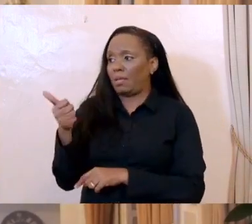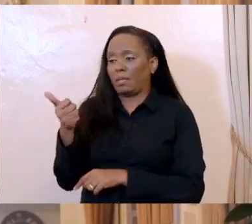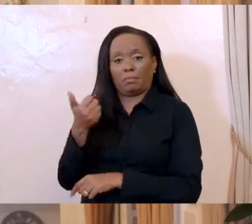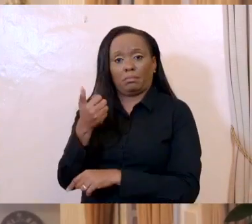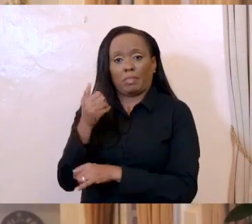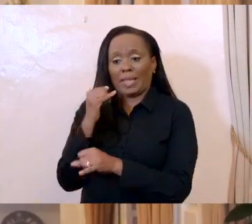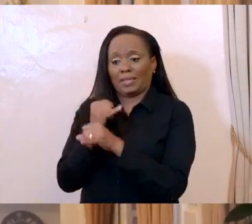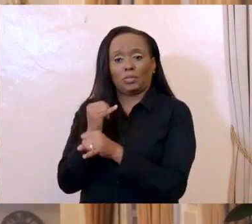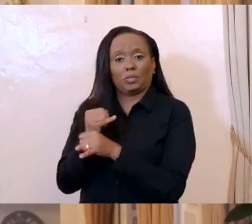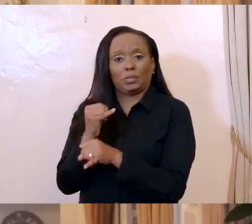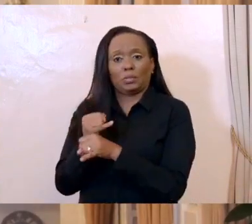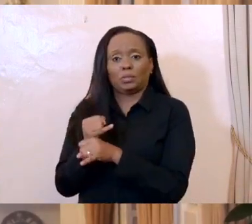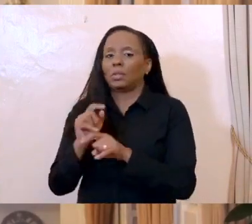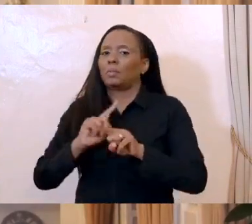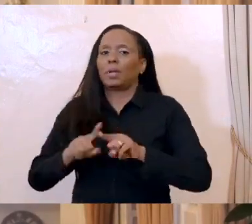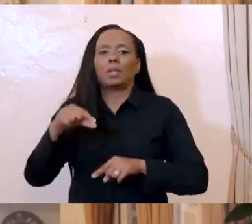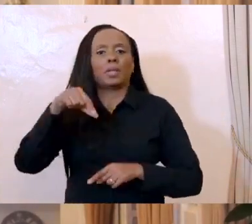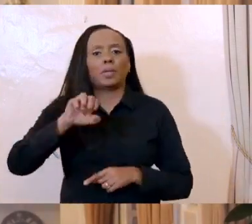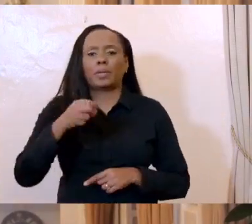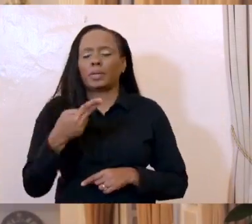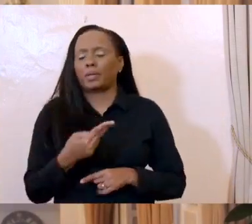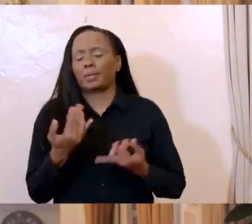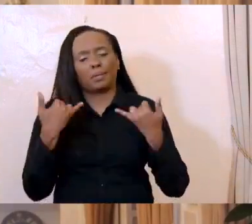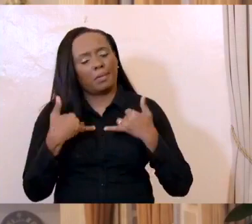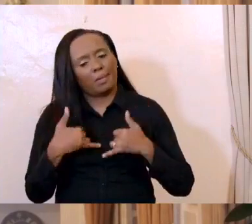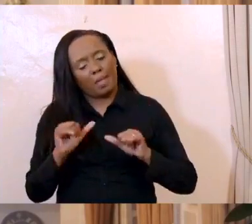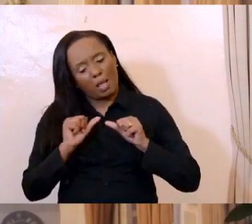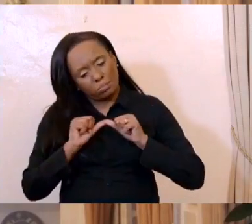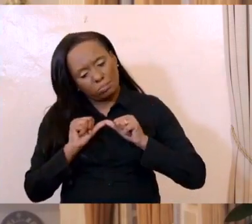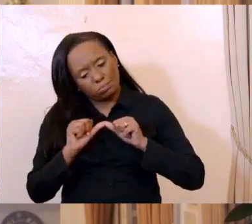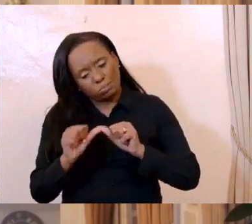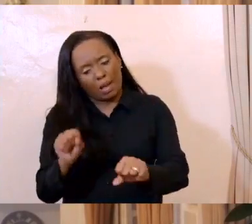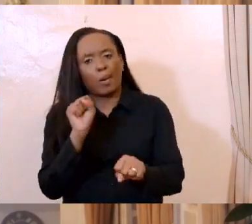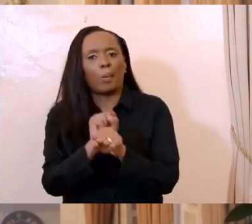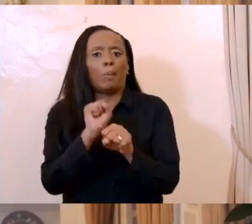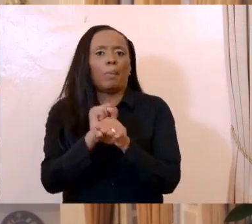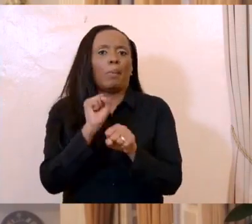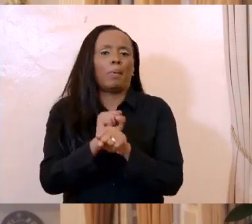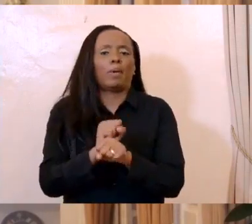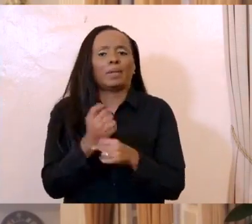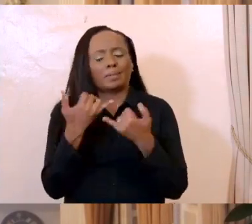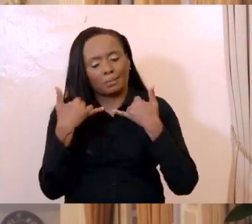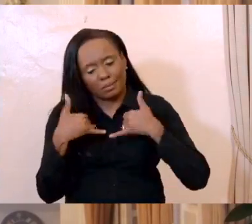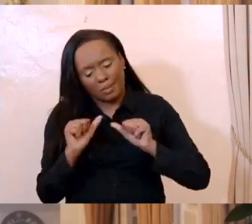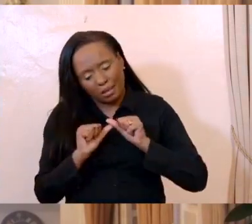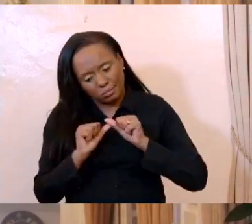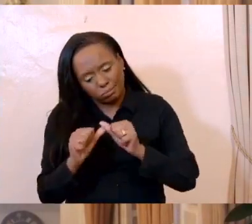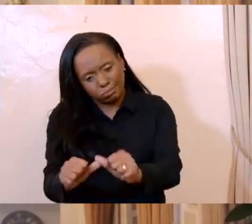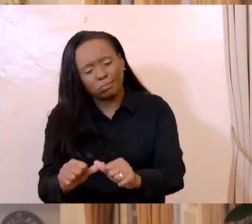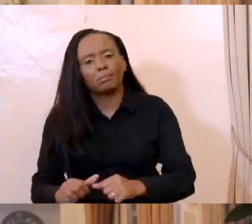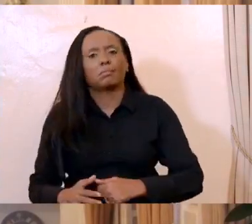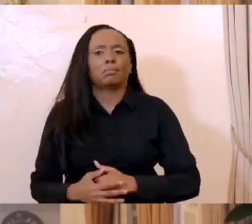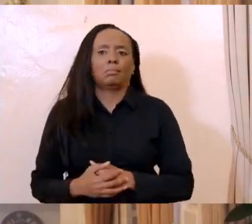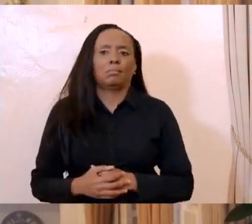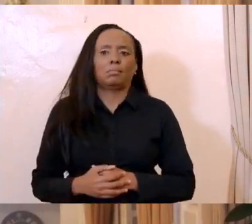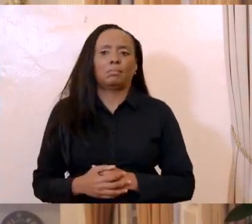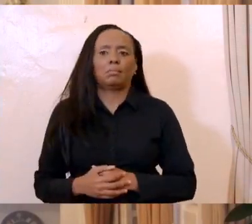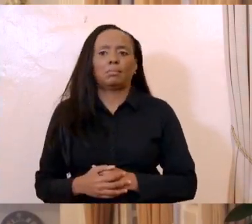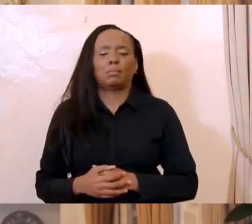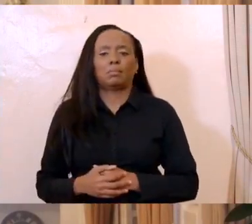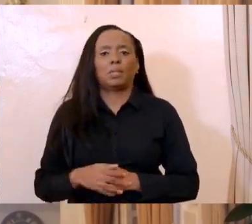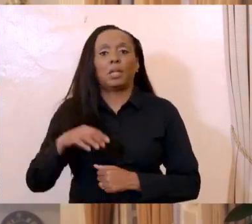QEH from fulfilling its mandate. The QEH is prepared for several types of